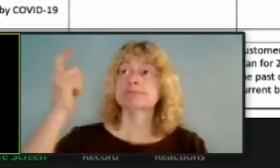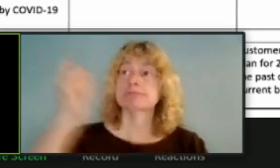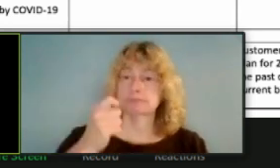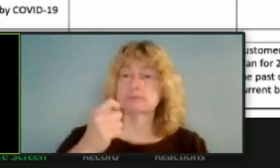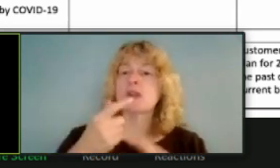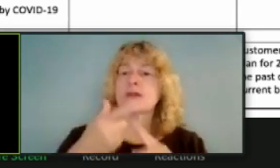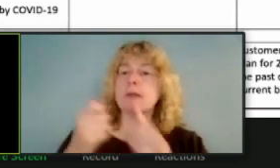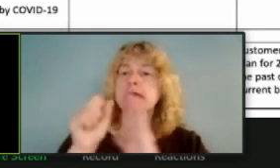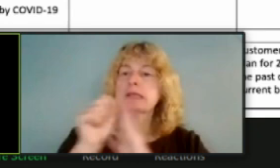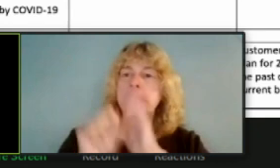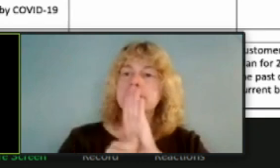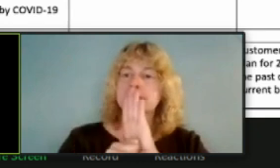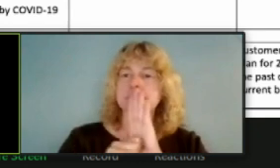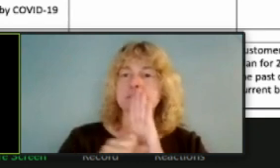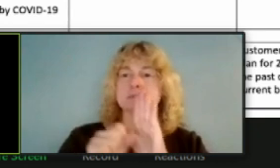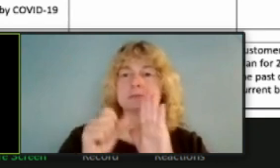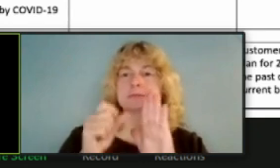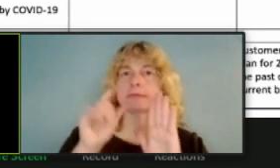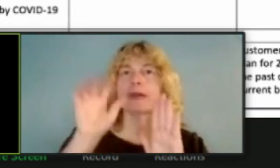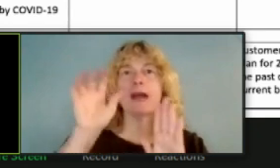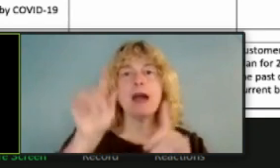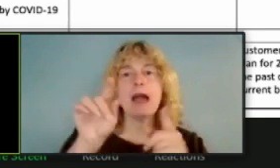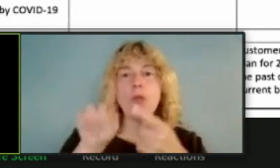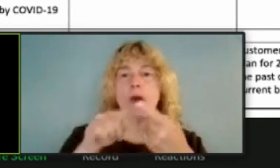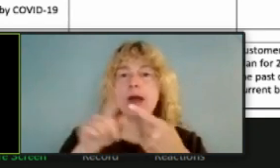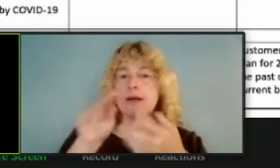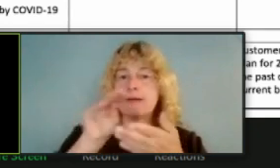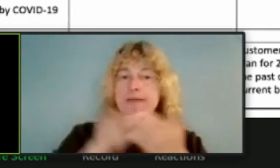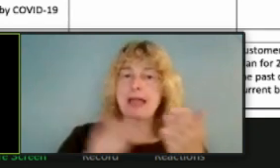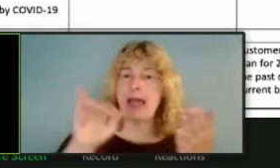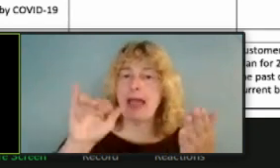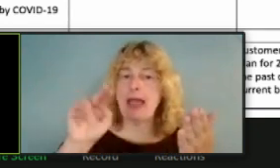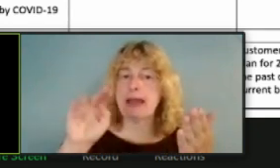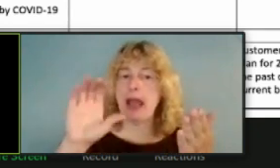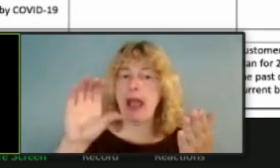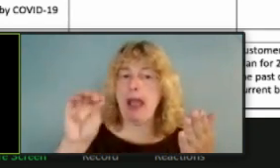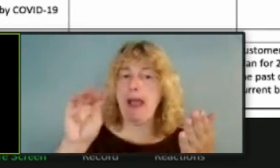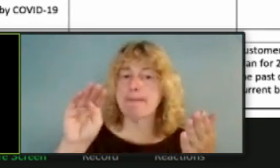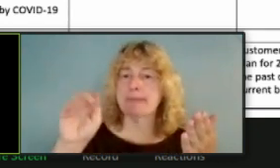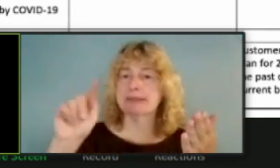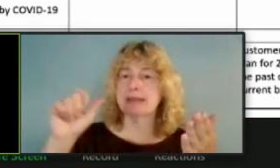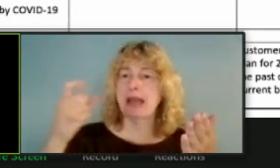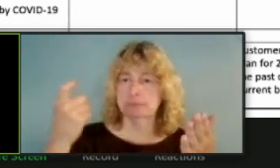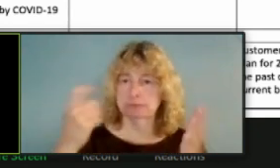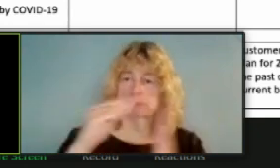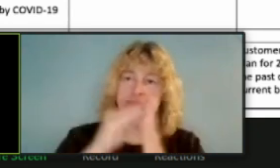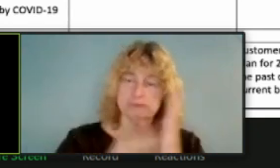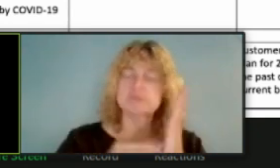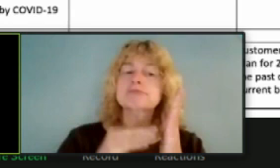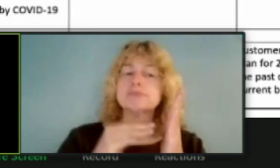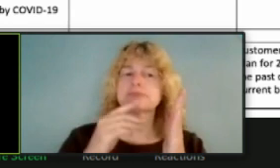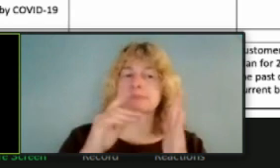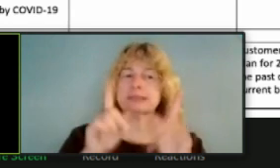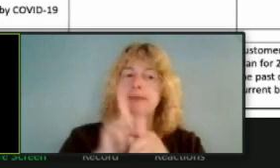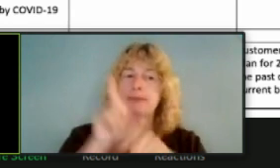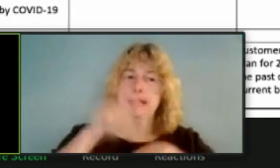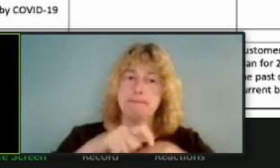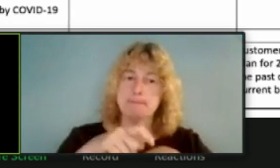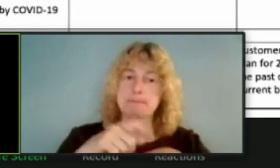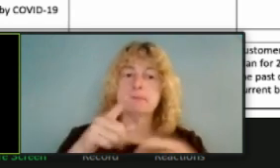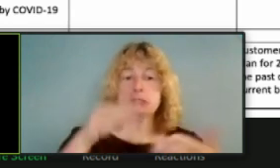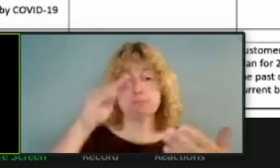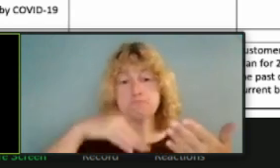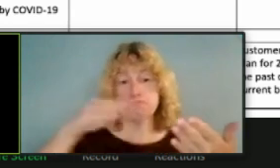Anybody that's 110% of federal poverty guideline, if I have heat in my name at the time I file, or